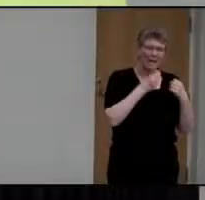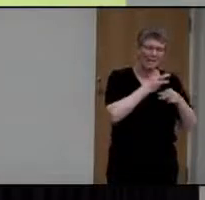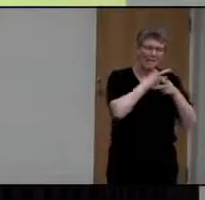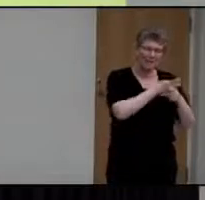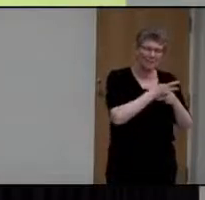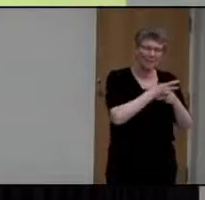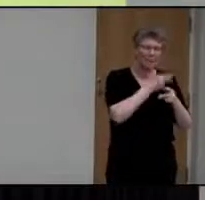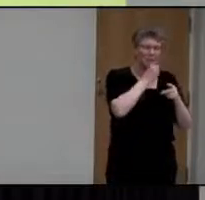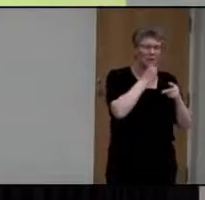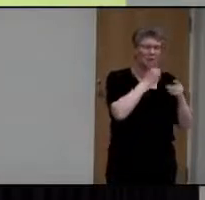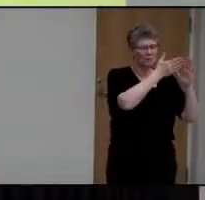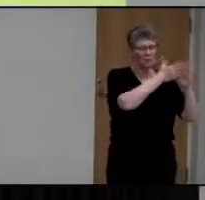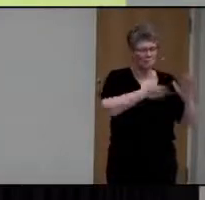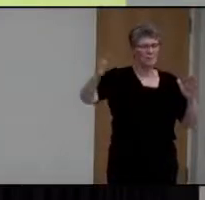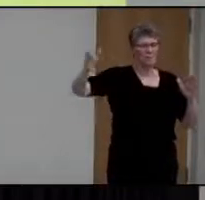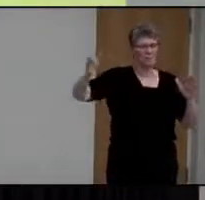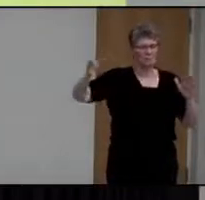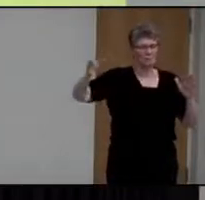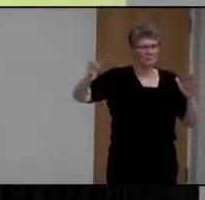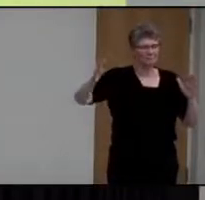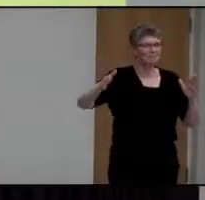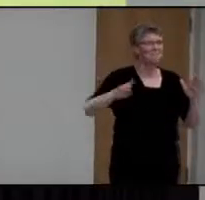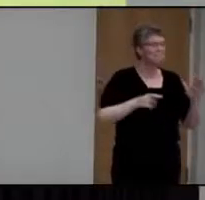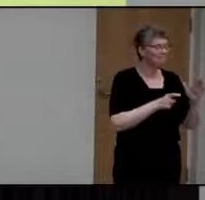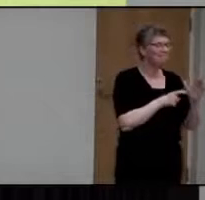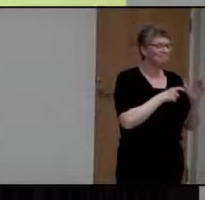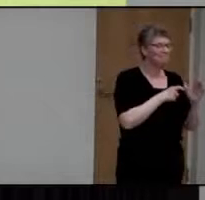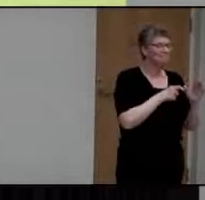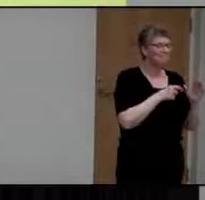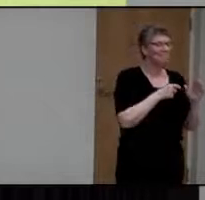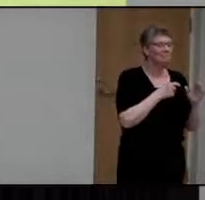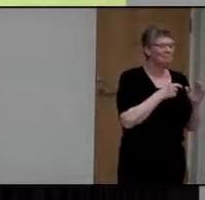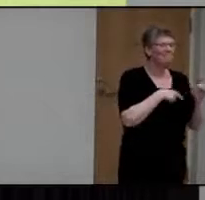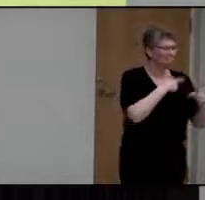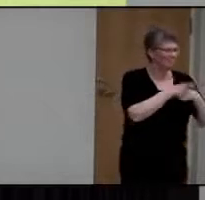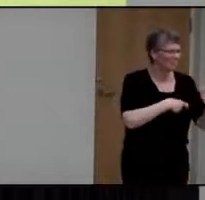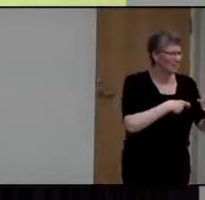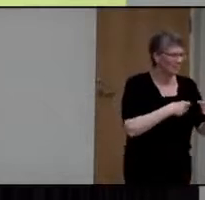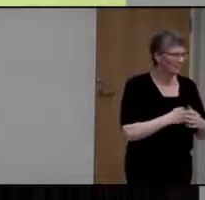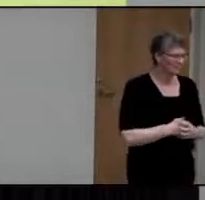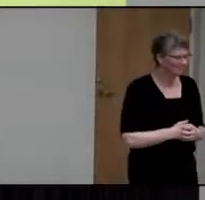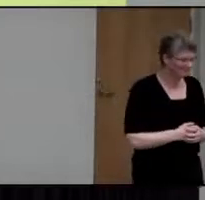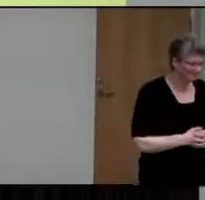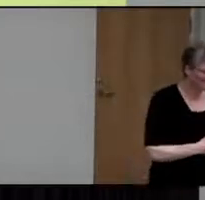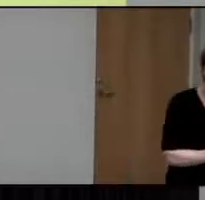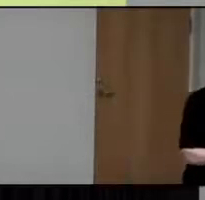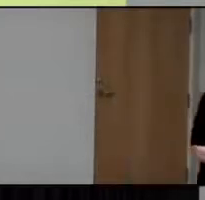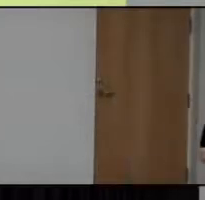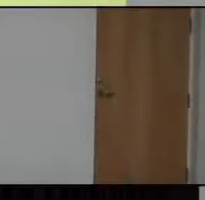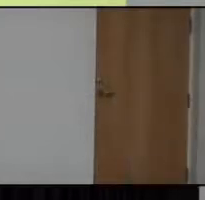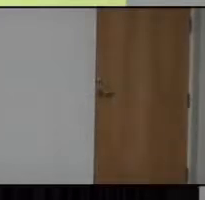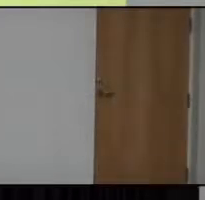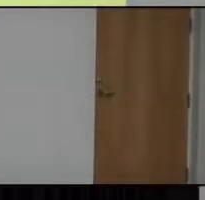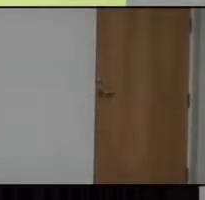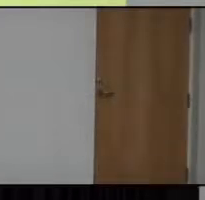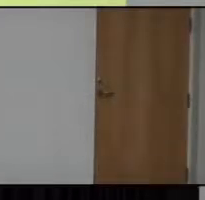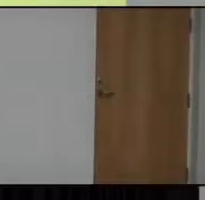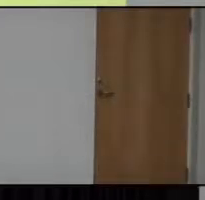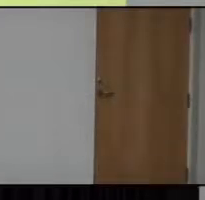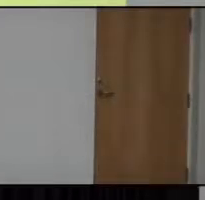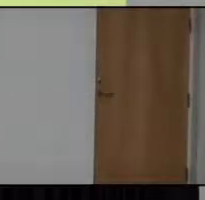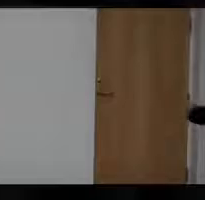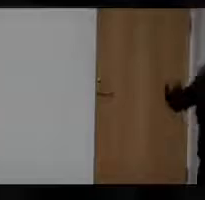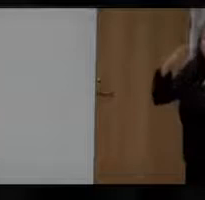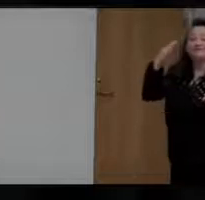opinion as to why? Well, it's the culture of healthcare. Healthcare doesn't like change, they don't like risk.